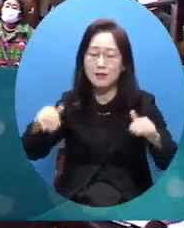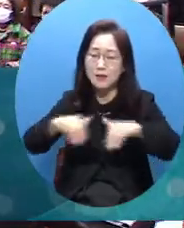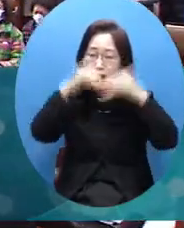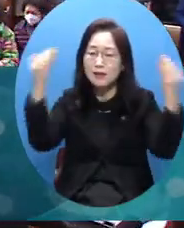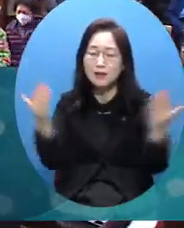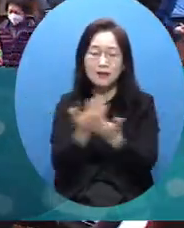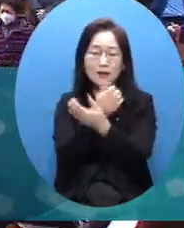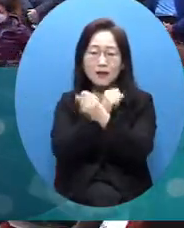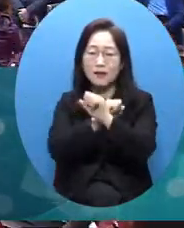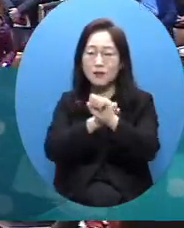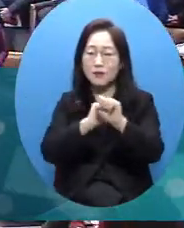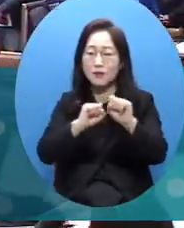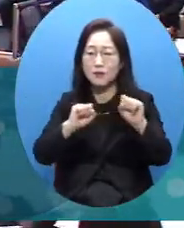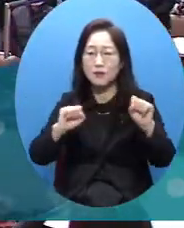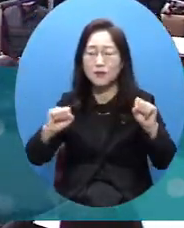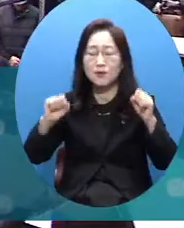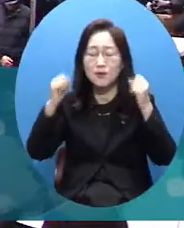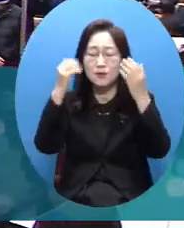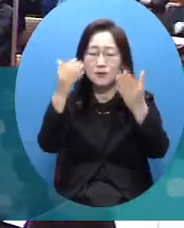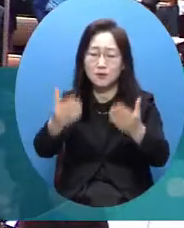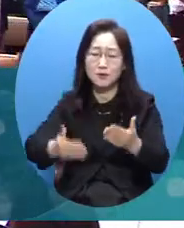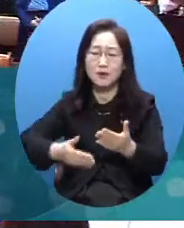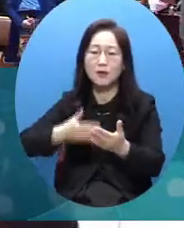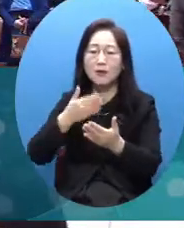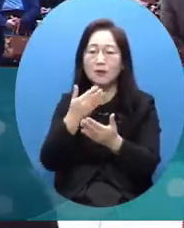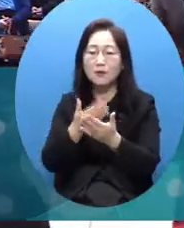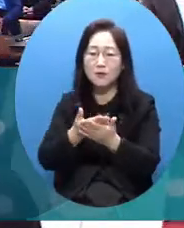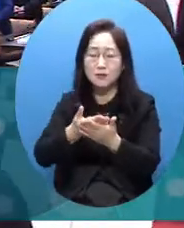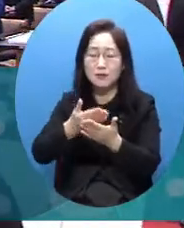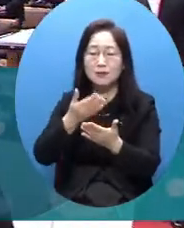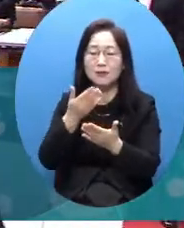as we forgive our debtors